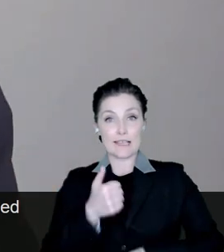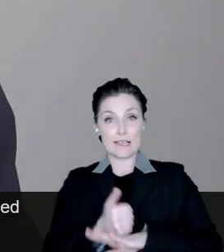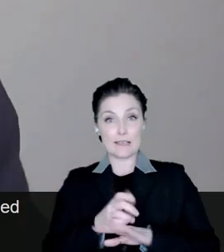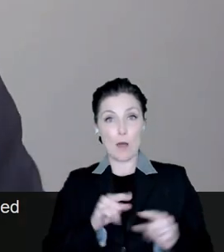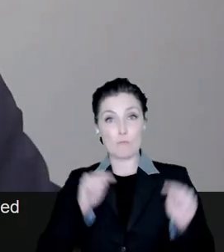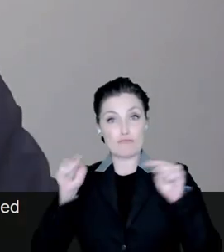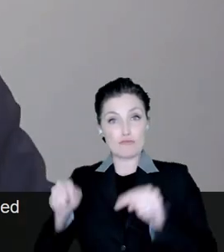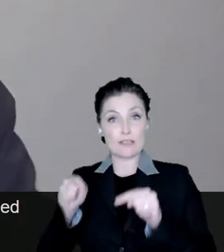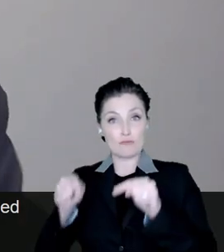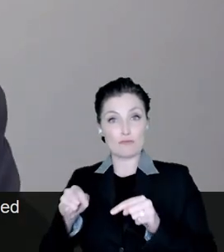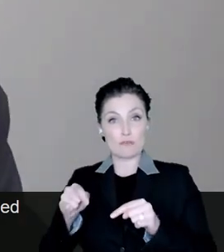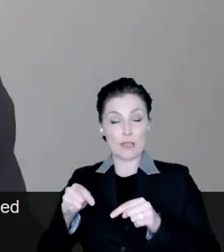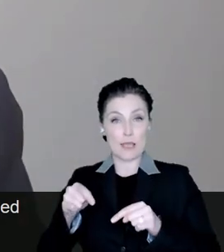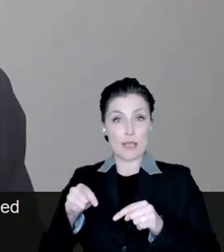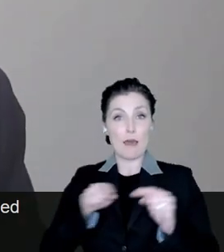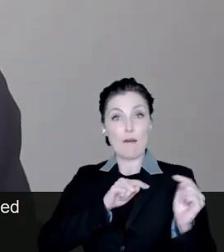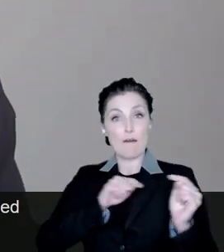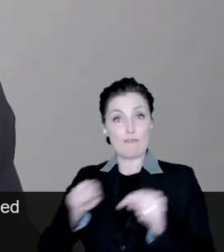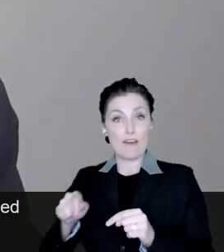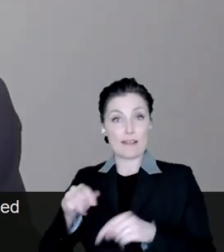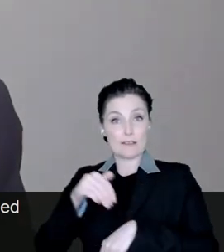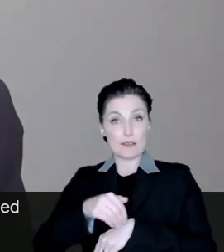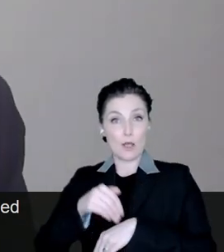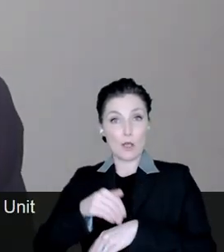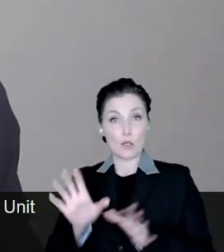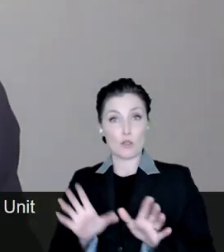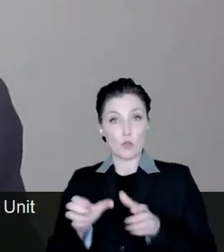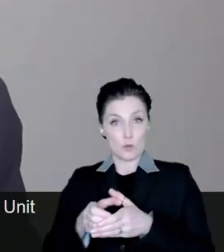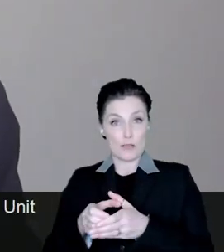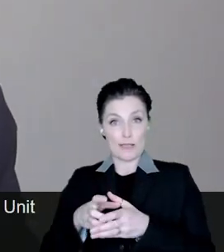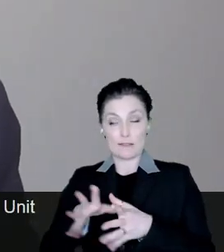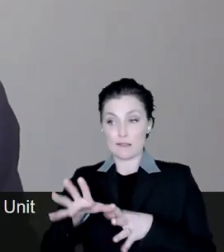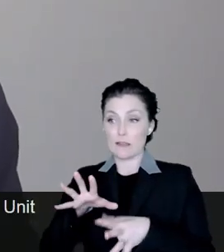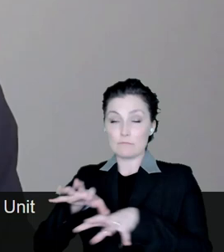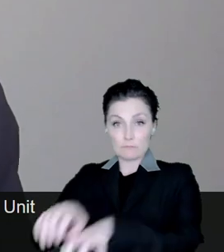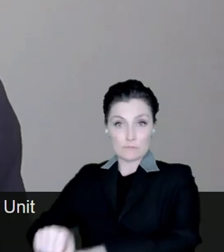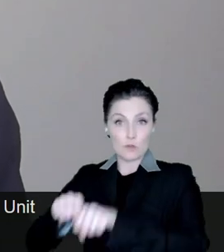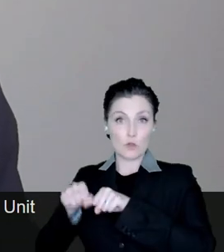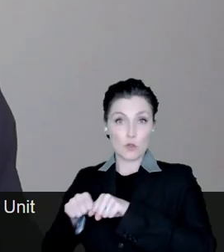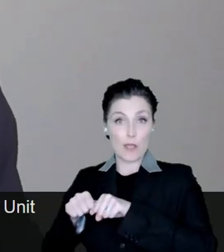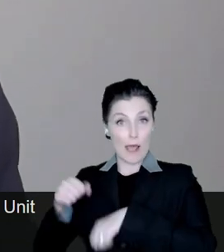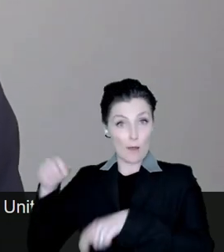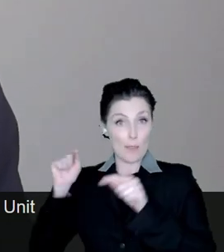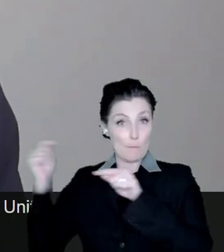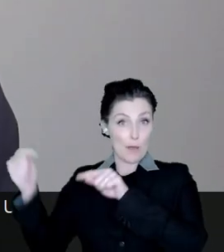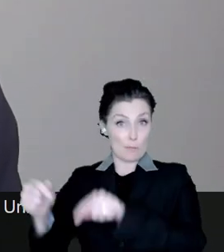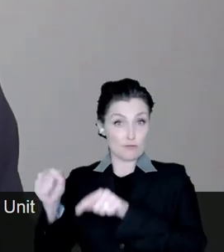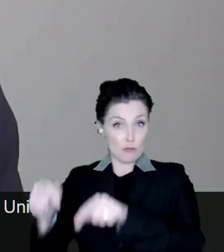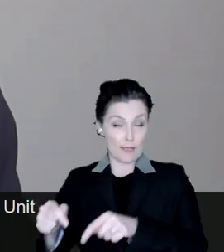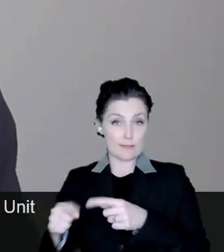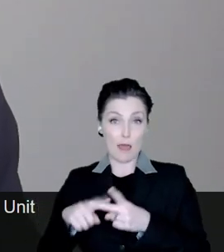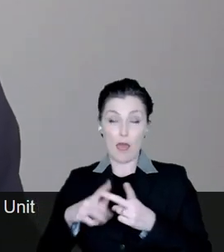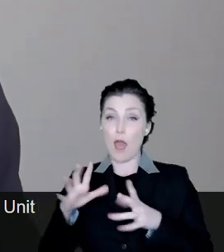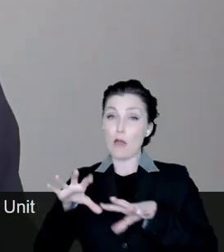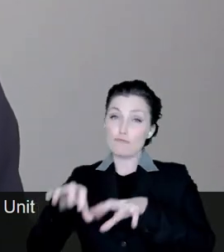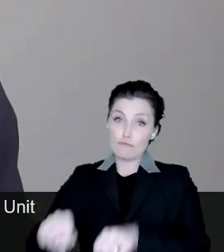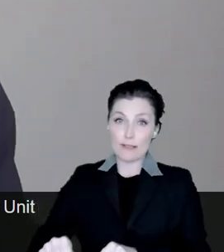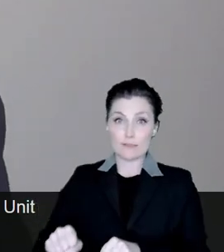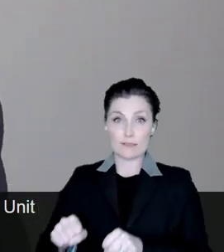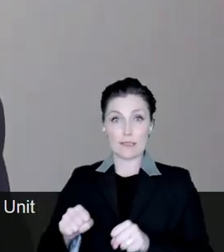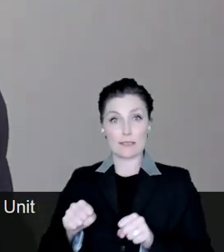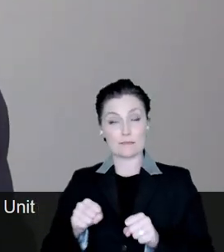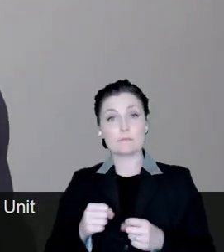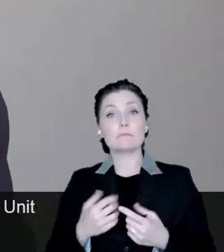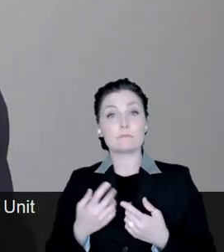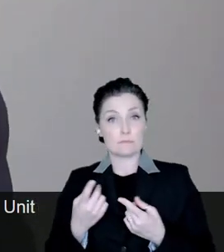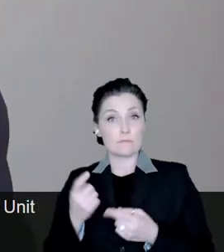London and took out the abusers, arrest, charged and prosecuted record numbers of abusers. The other